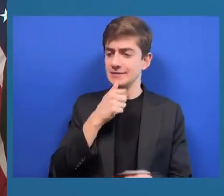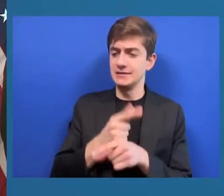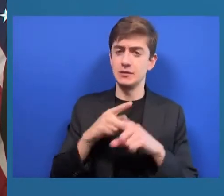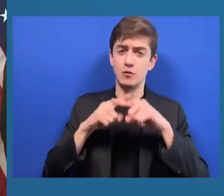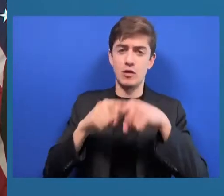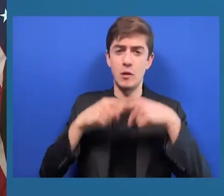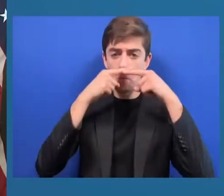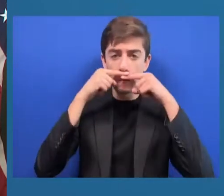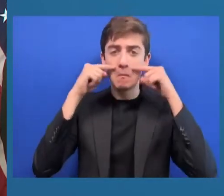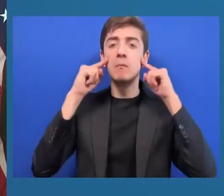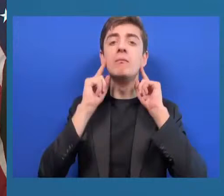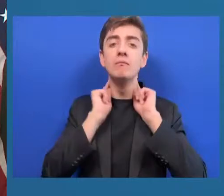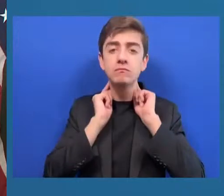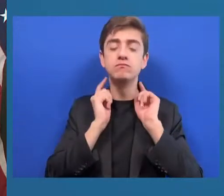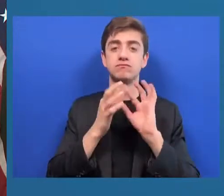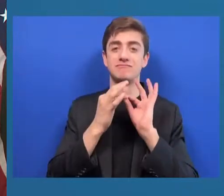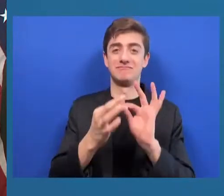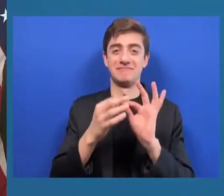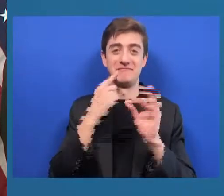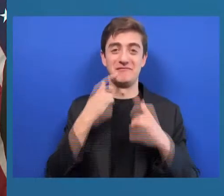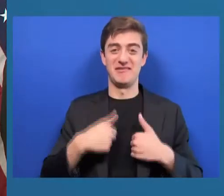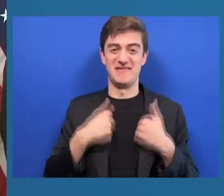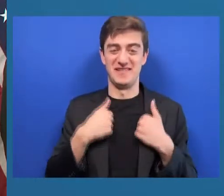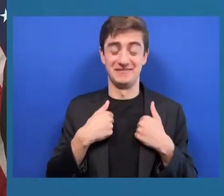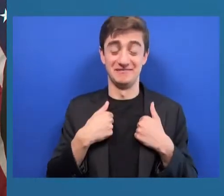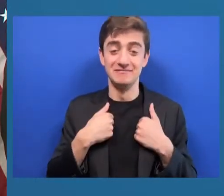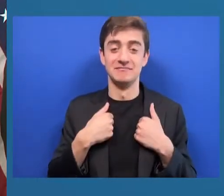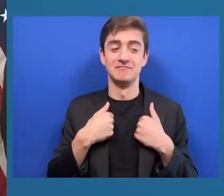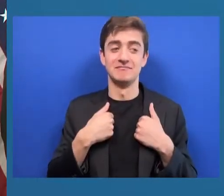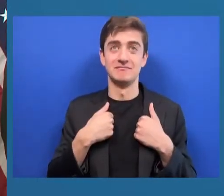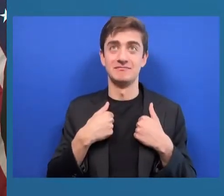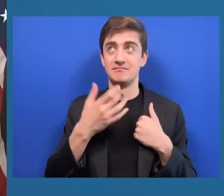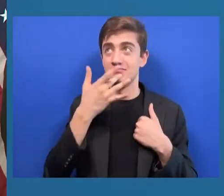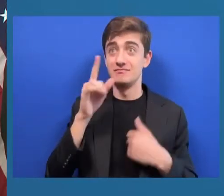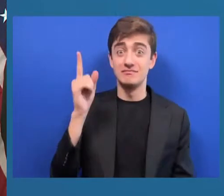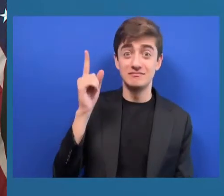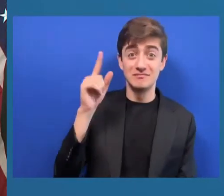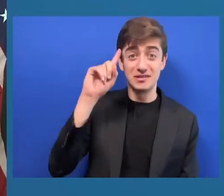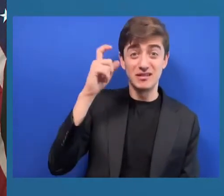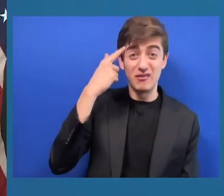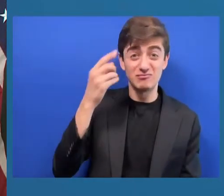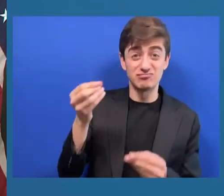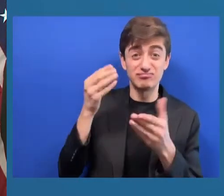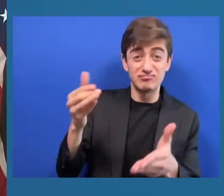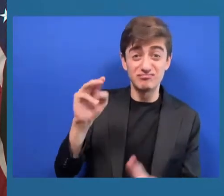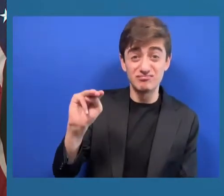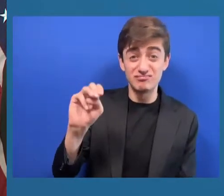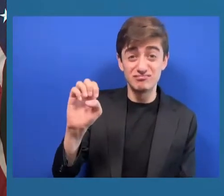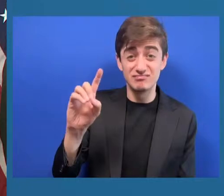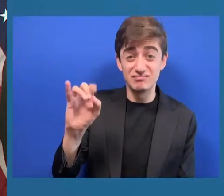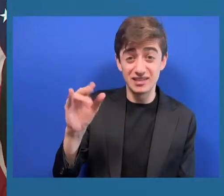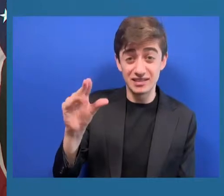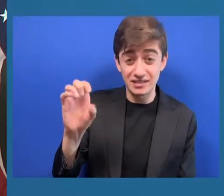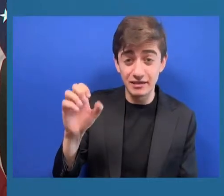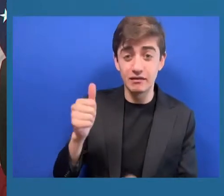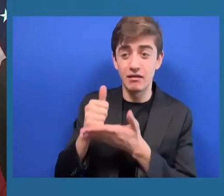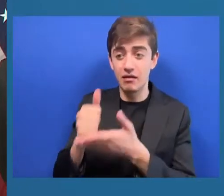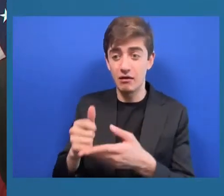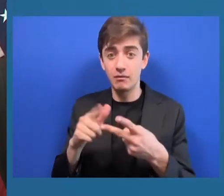live. Thanks to Medicaid, we get to enjoy that. He gets to understand the need for